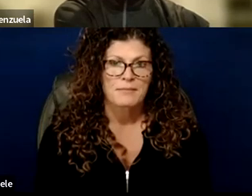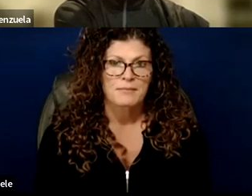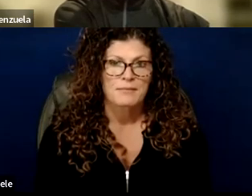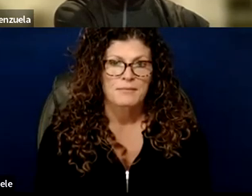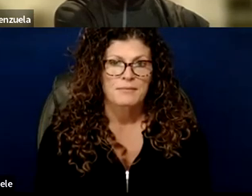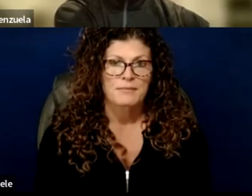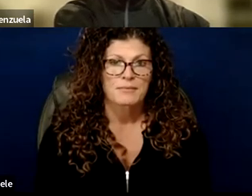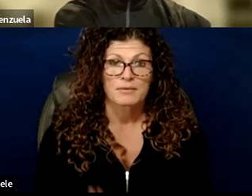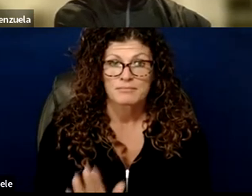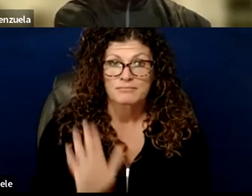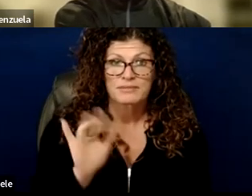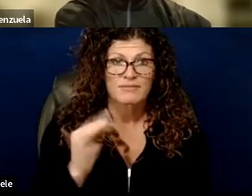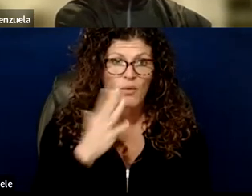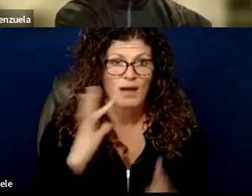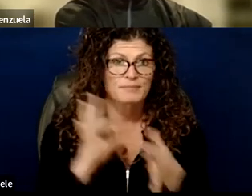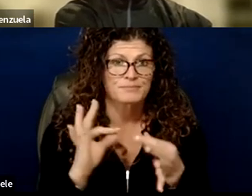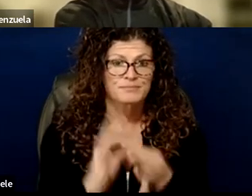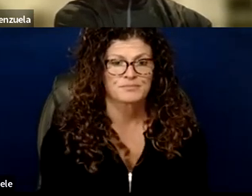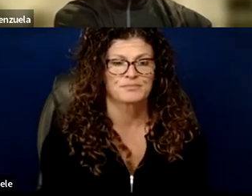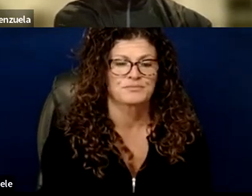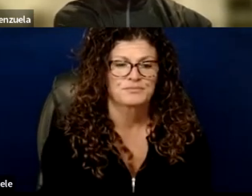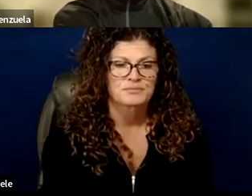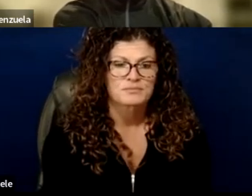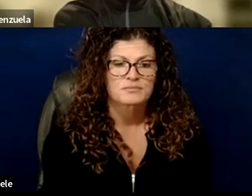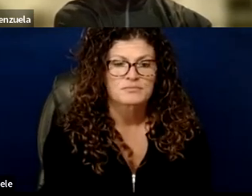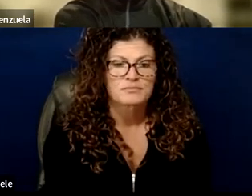Again, please raise your hands if you wish to speak.